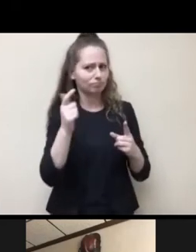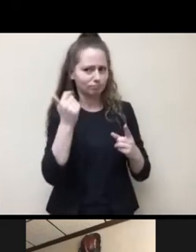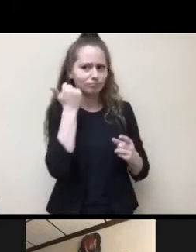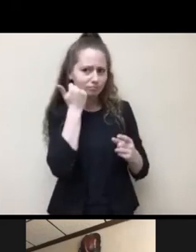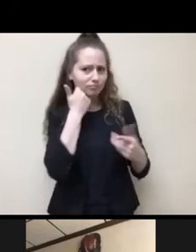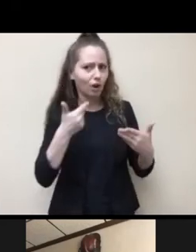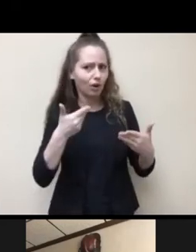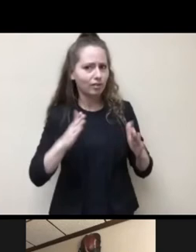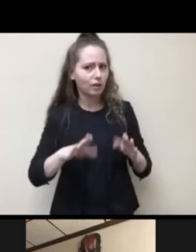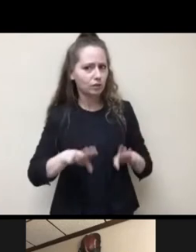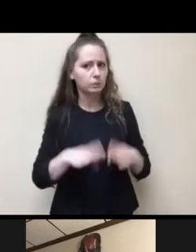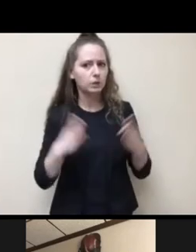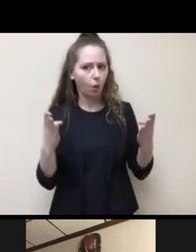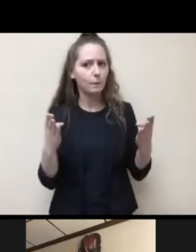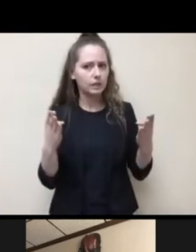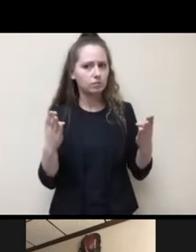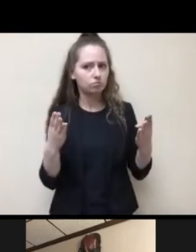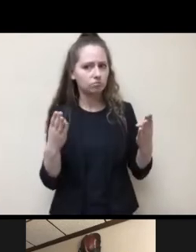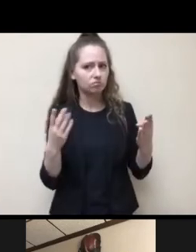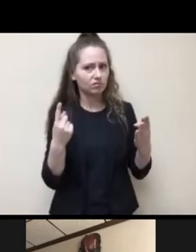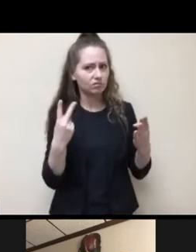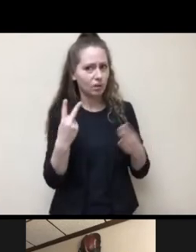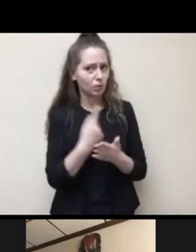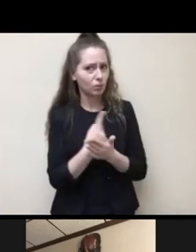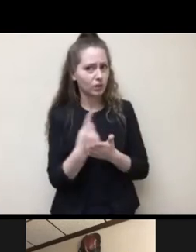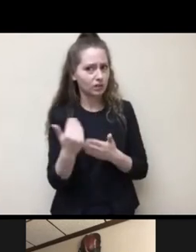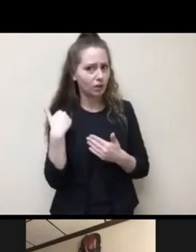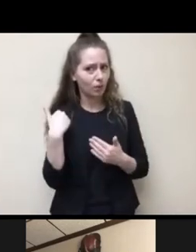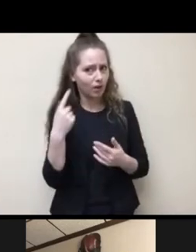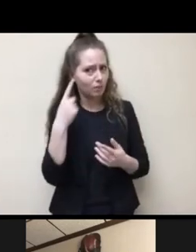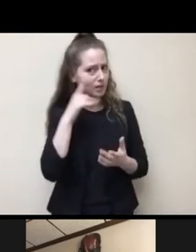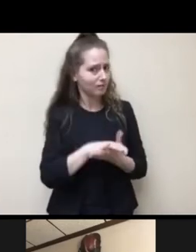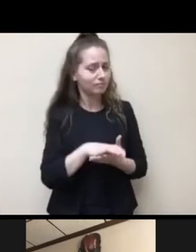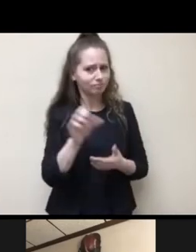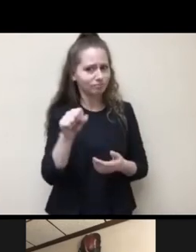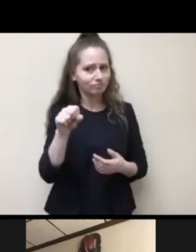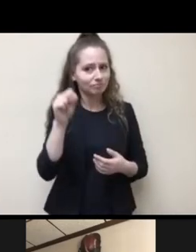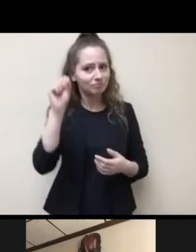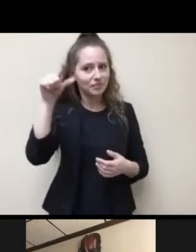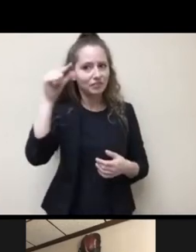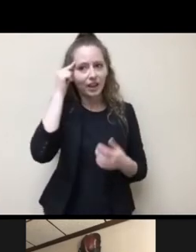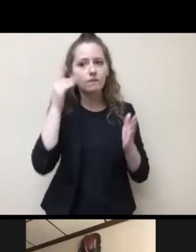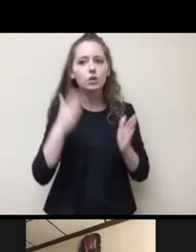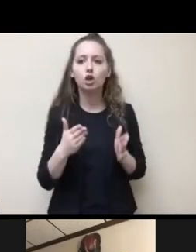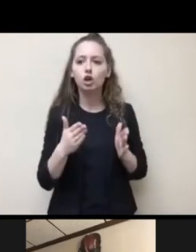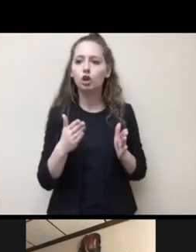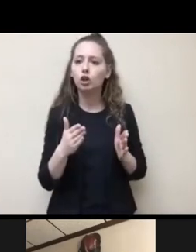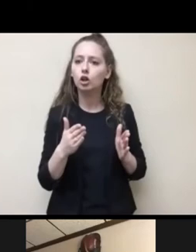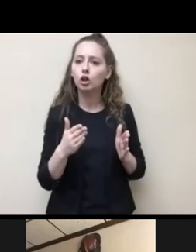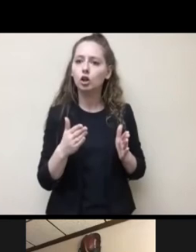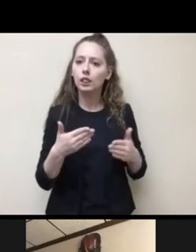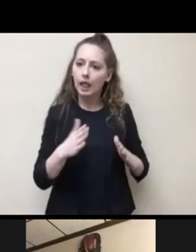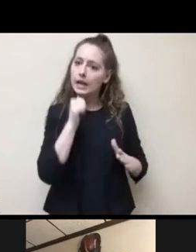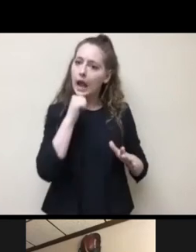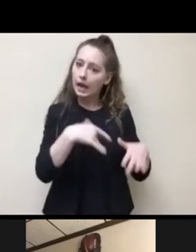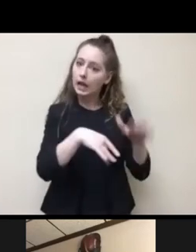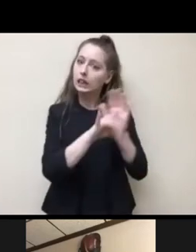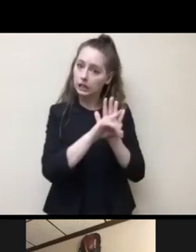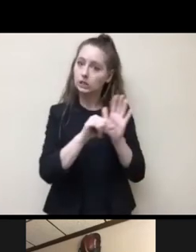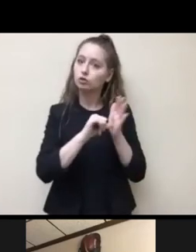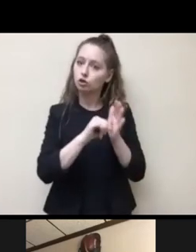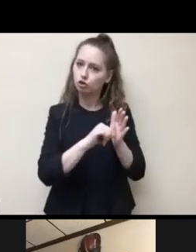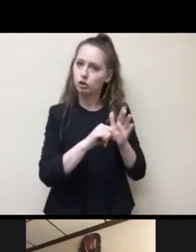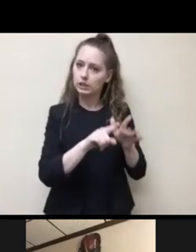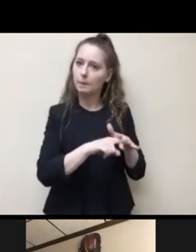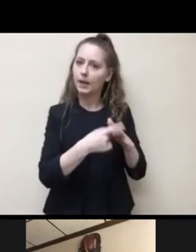to be open couple weeks ago, I believe. The governor let non-elective surgeries begin a couple weeks